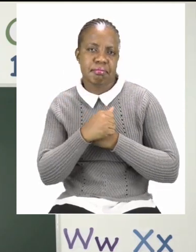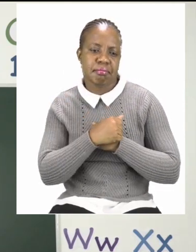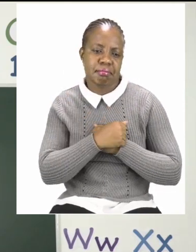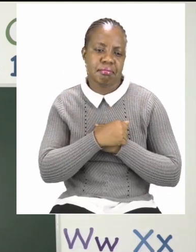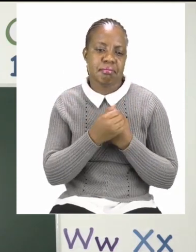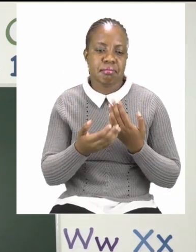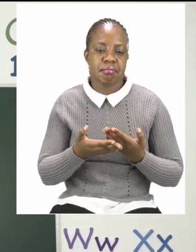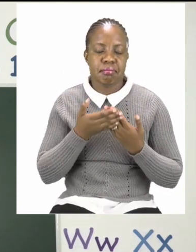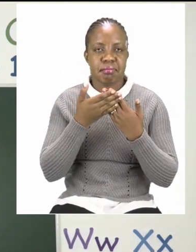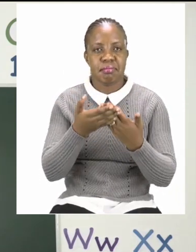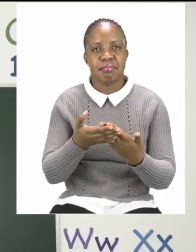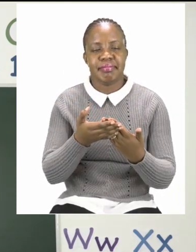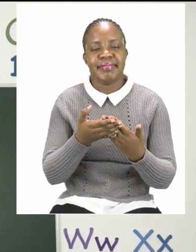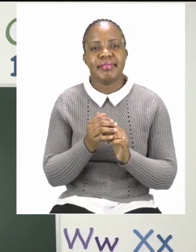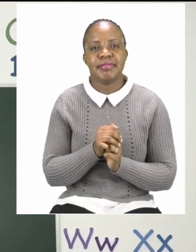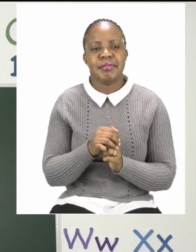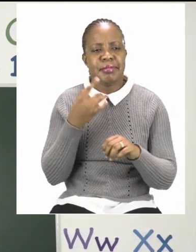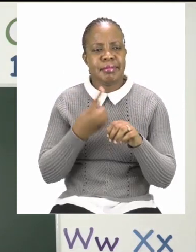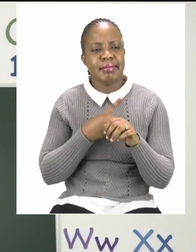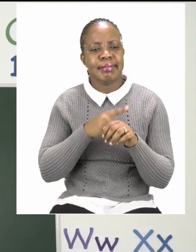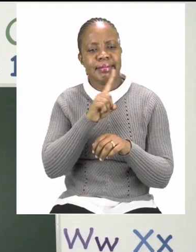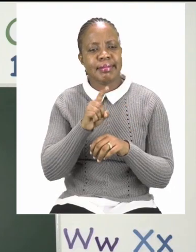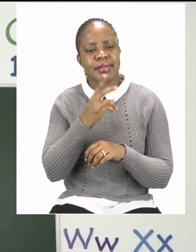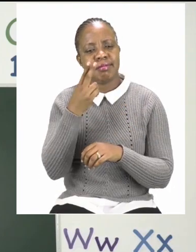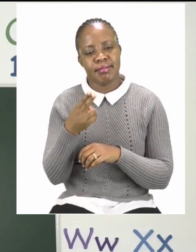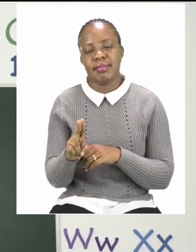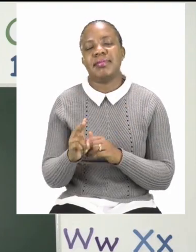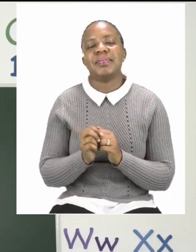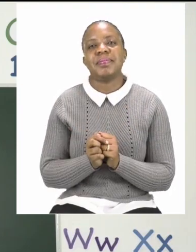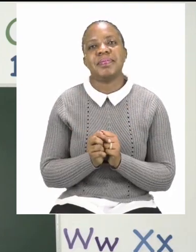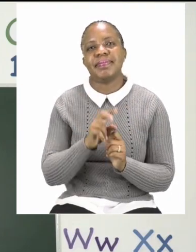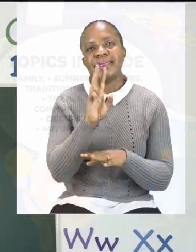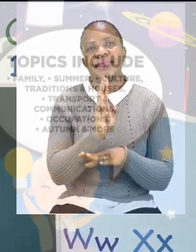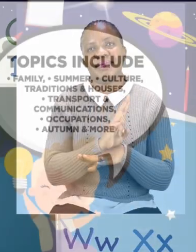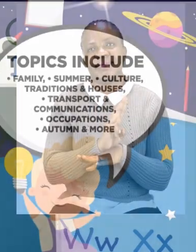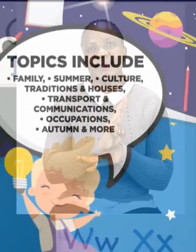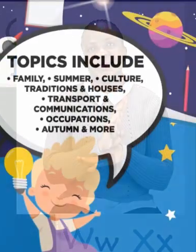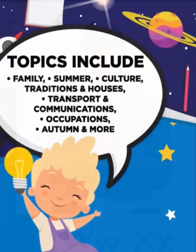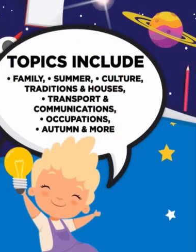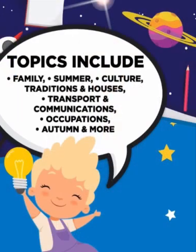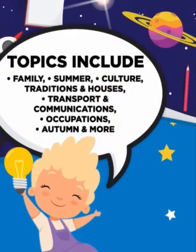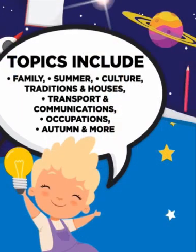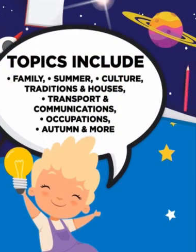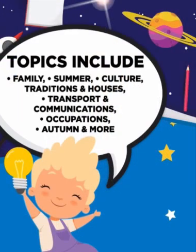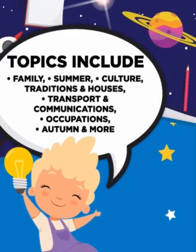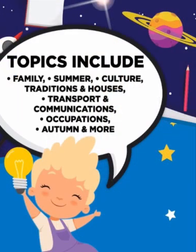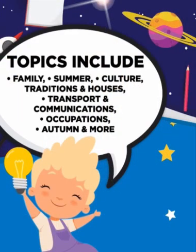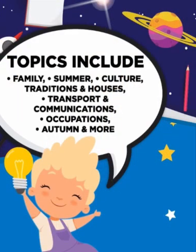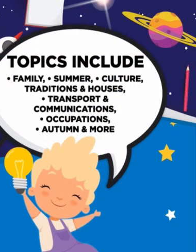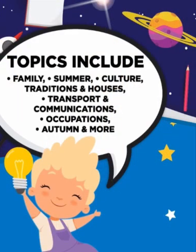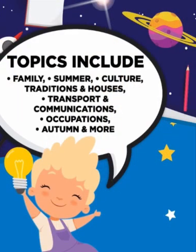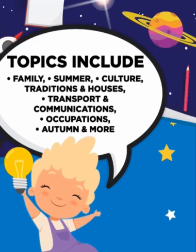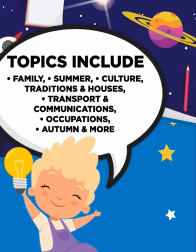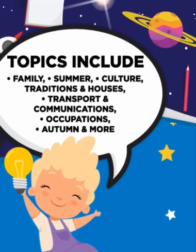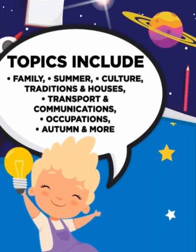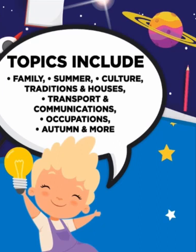much. I'll see you just now after our advert break. Do you have children in the age range